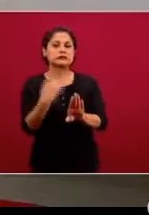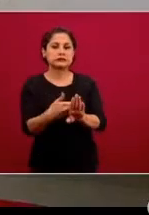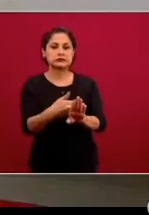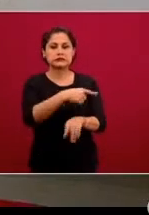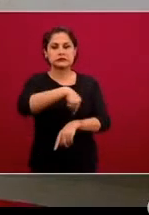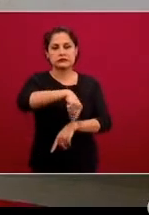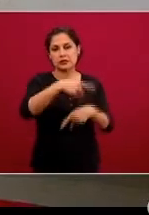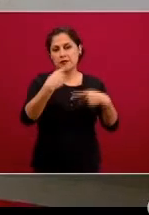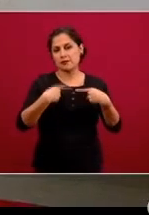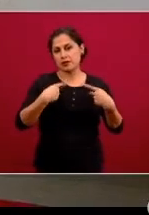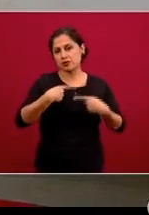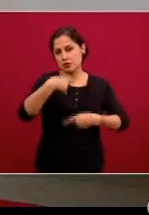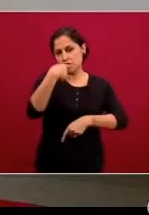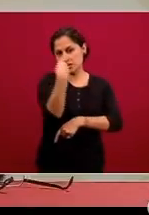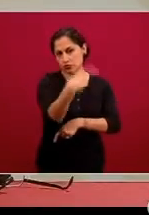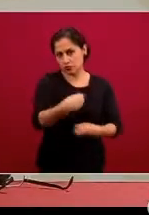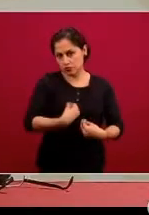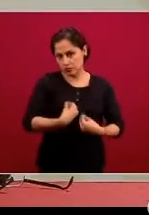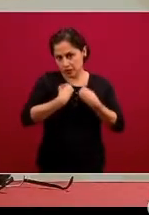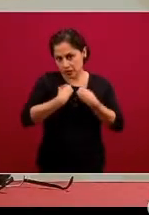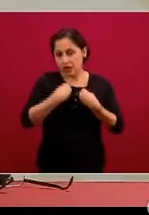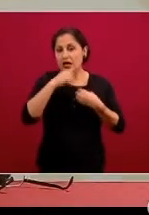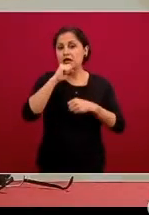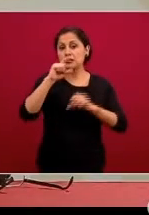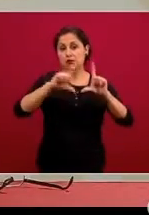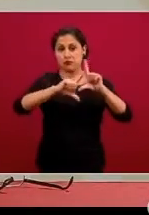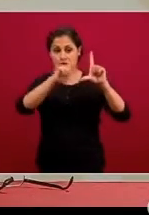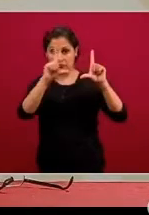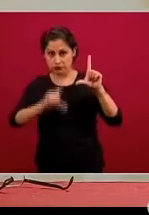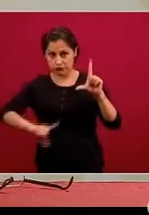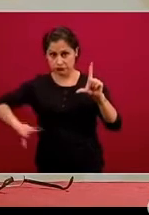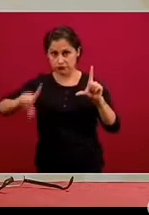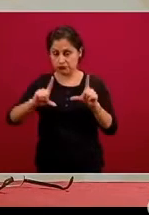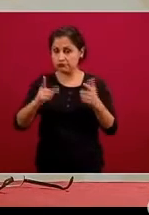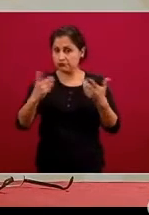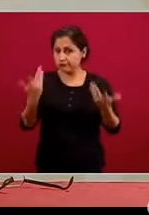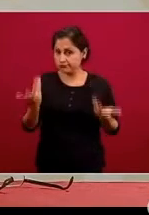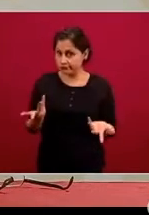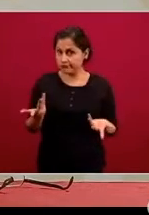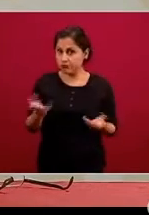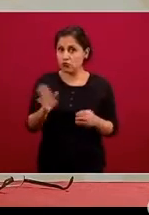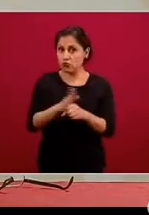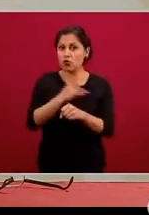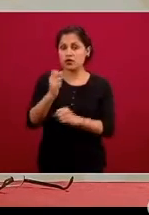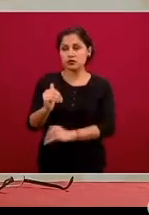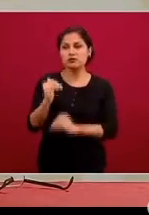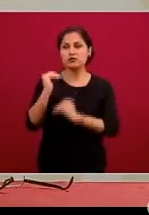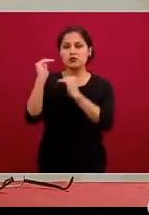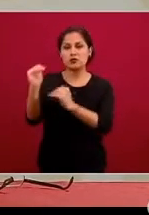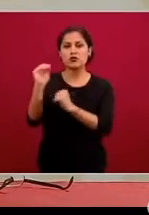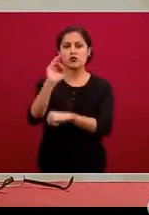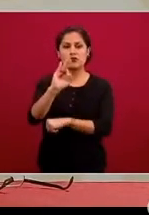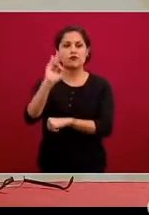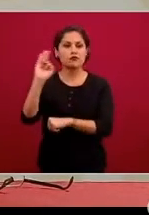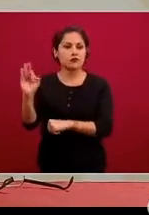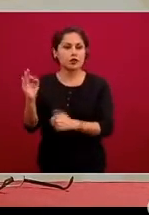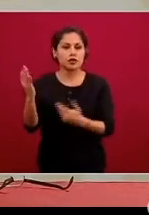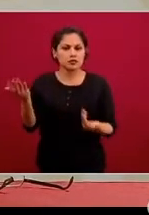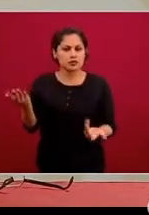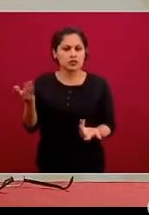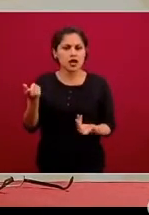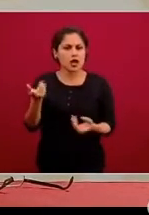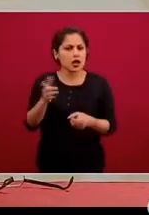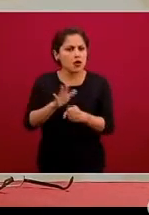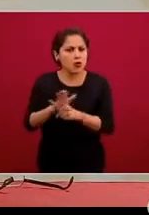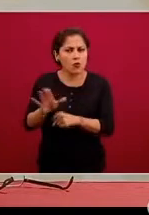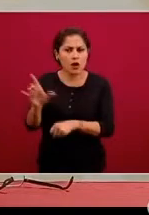them indefinitely because this can endanger the well-being. For other reasons, this could endanger the well-being of people